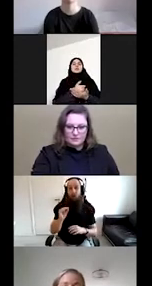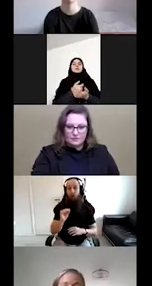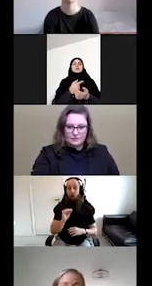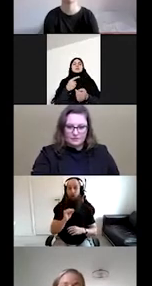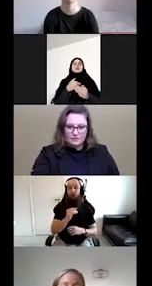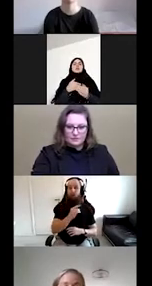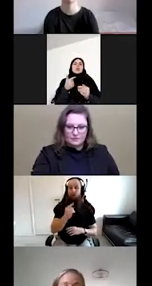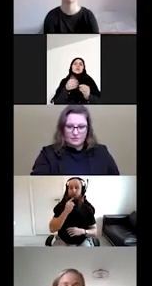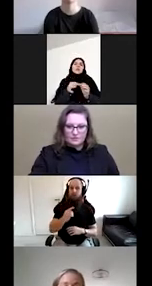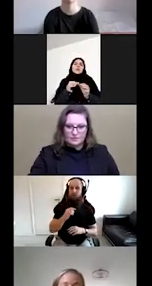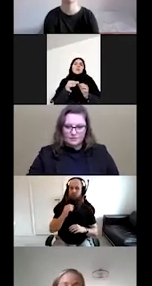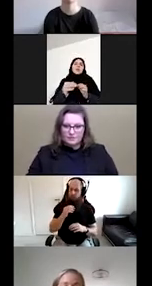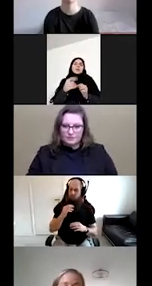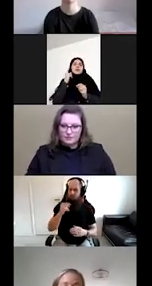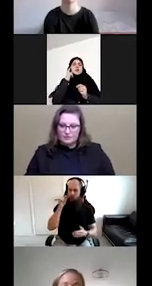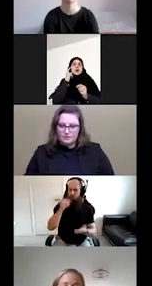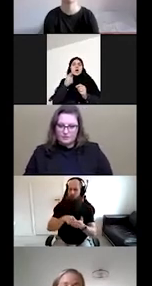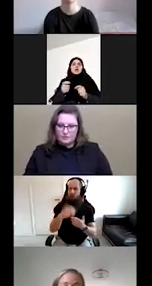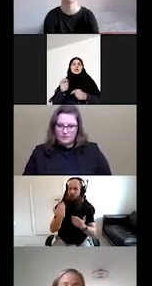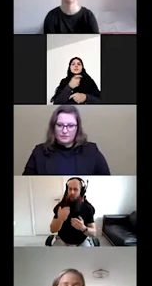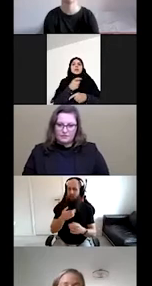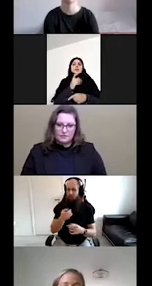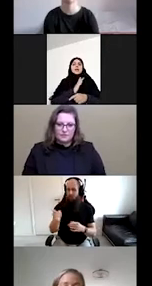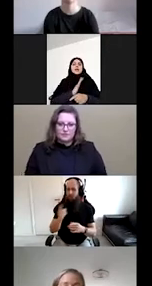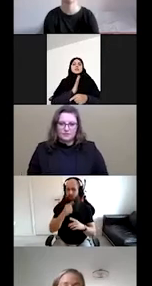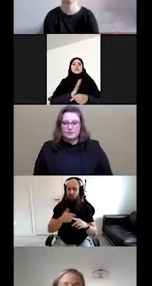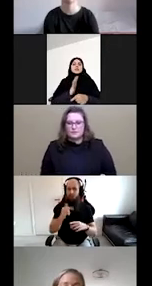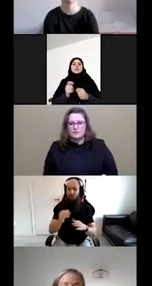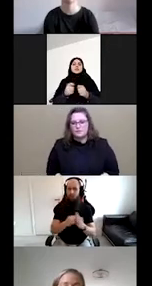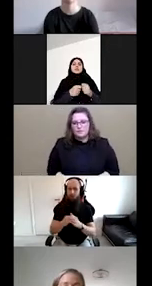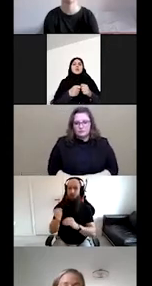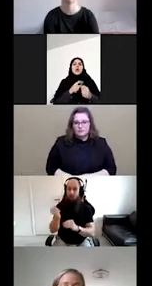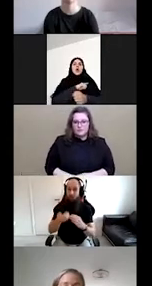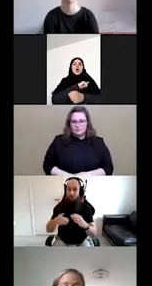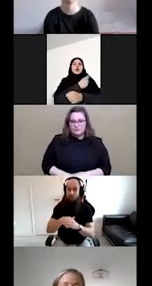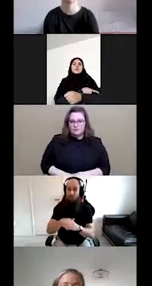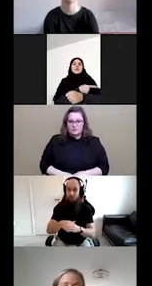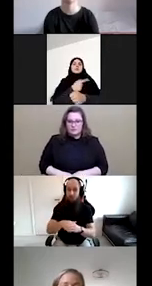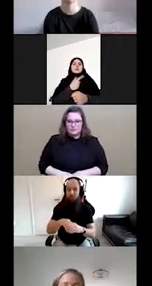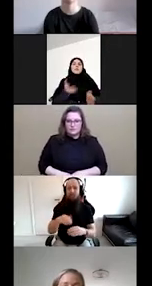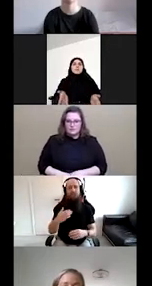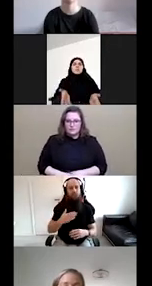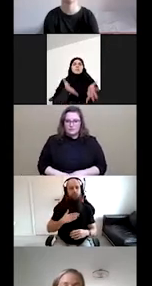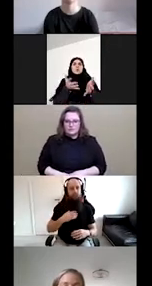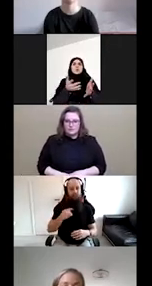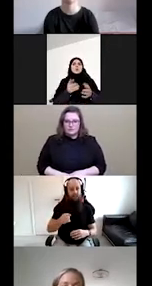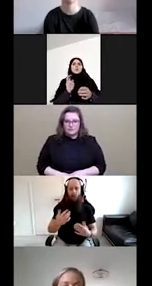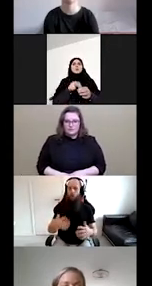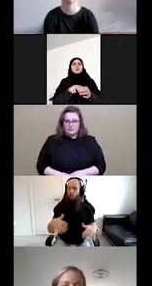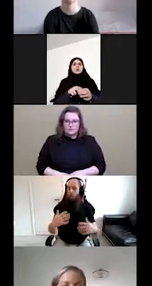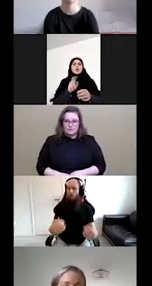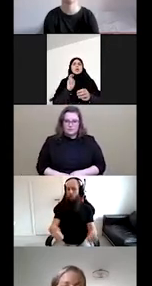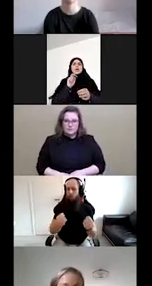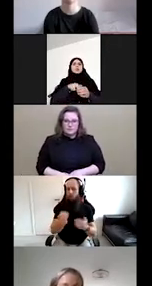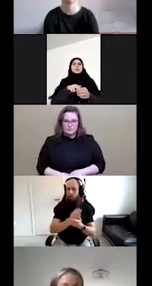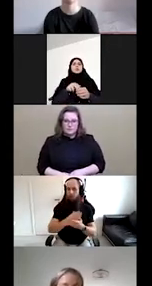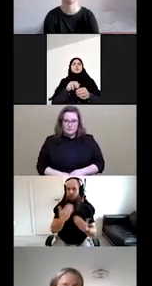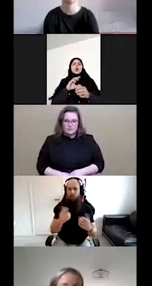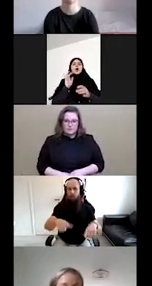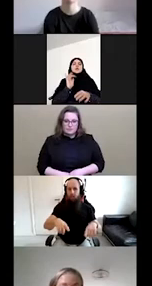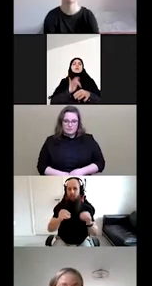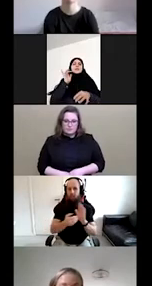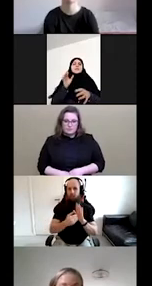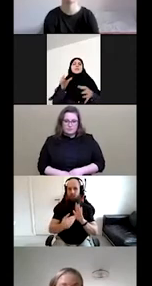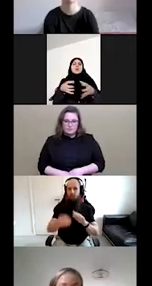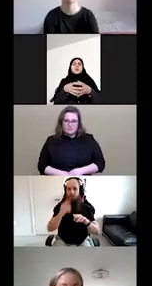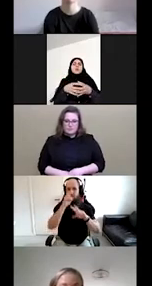groups. Now, this is, to me, one of the key findings of this study. It is not, and I think Ingela mentioned it also at the global level,